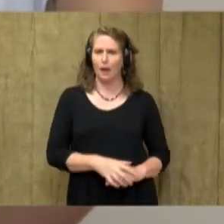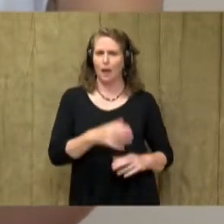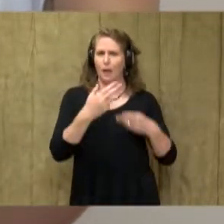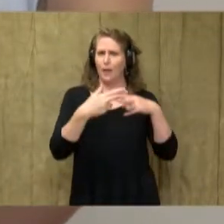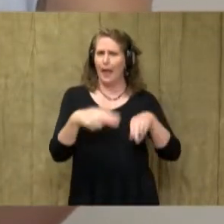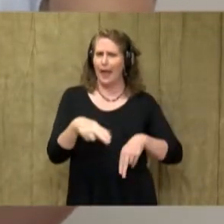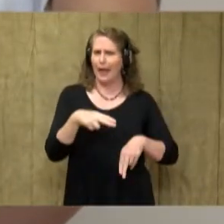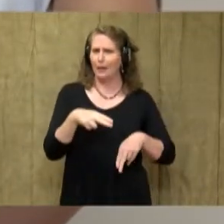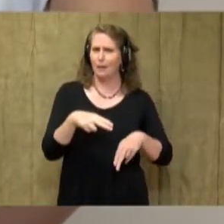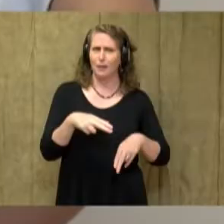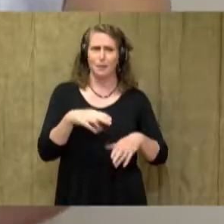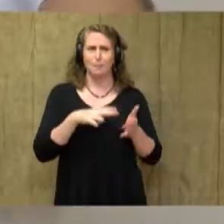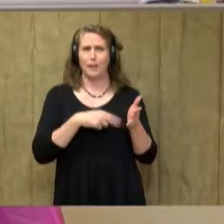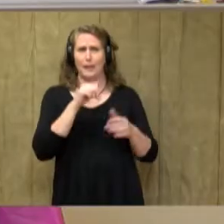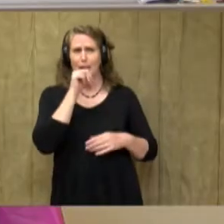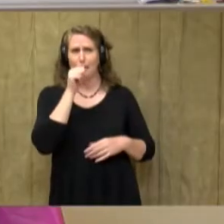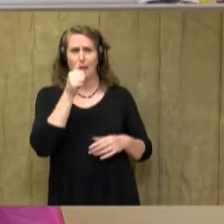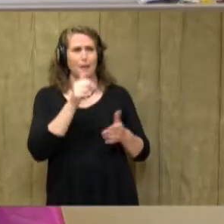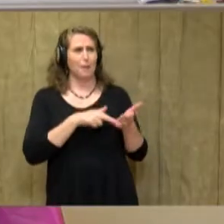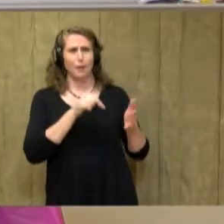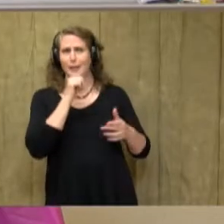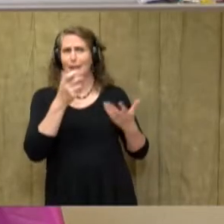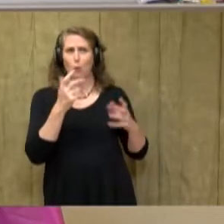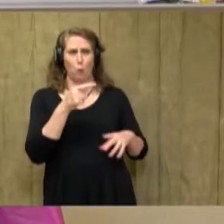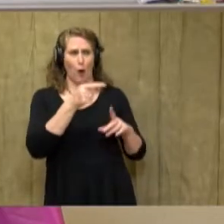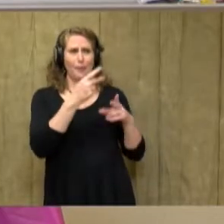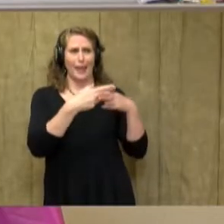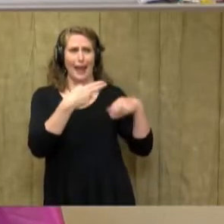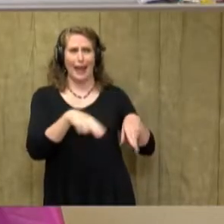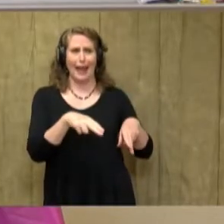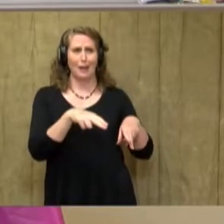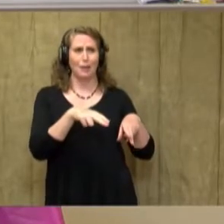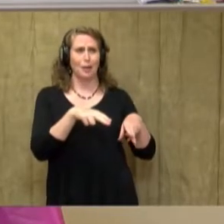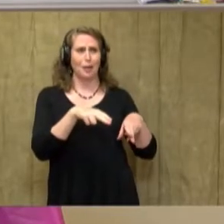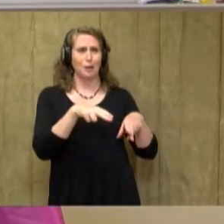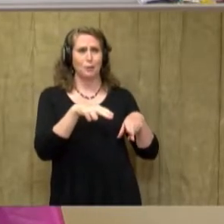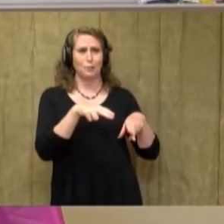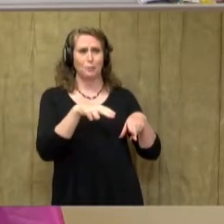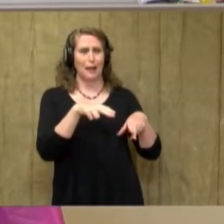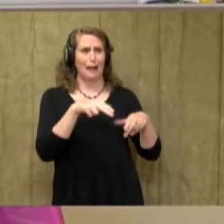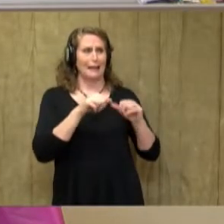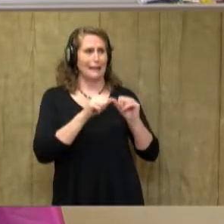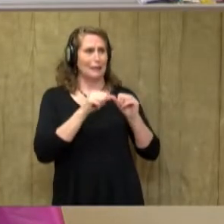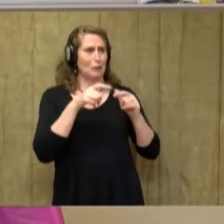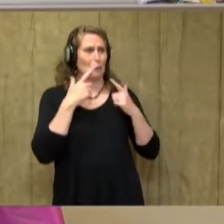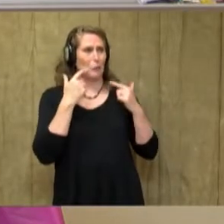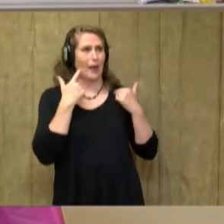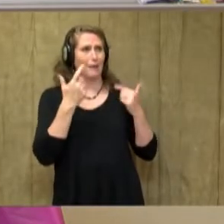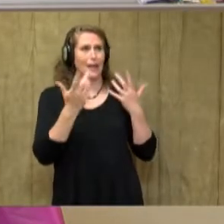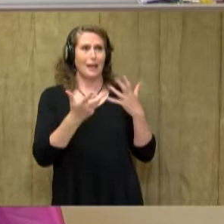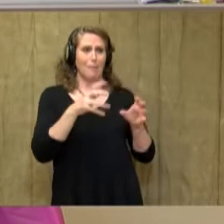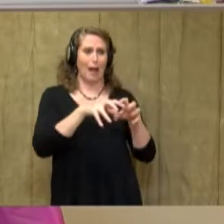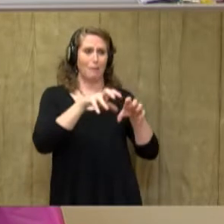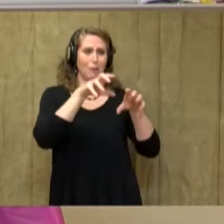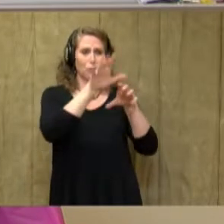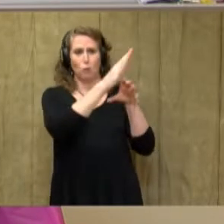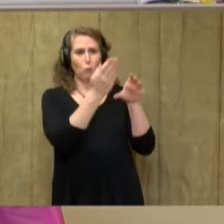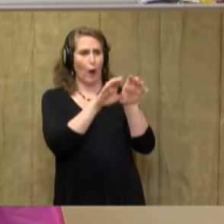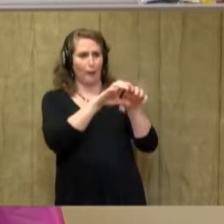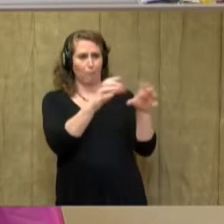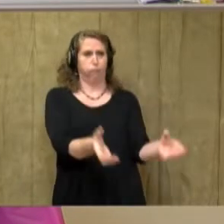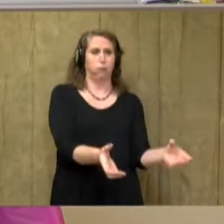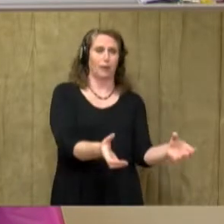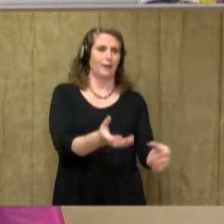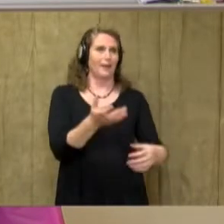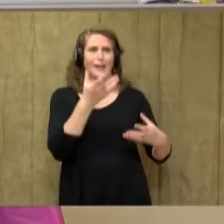egg to laugh? Because he might crack all the way. And cracked Peanut Butter, egg. he's trying to be a good friend.